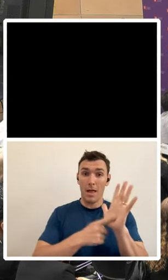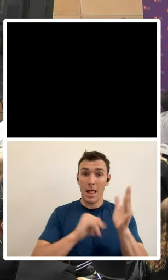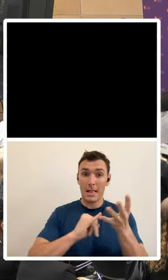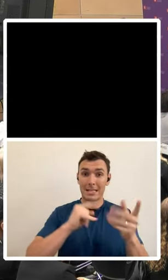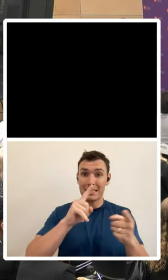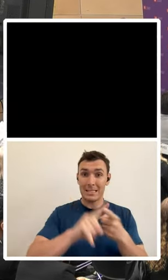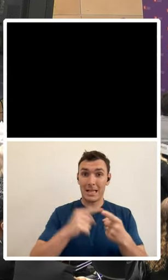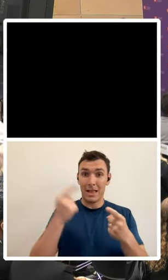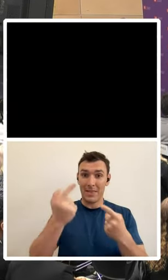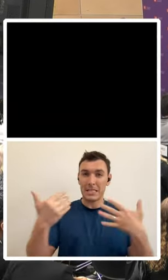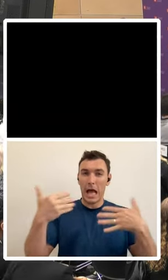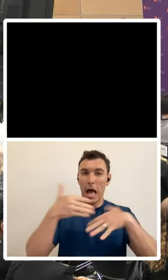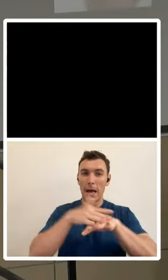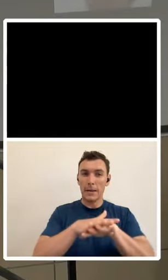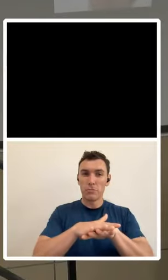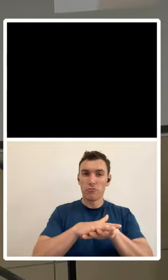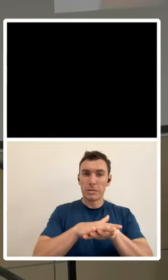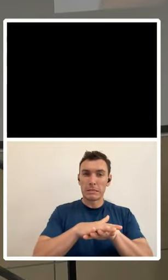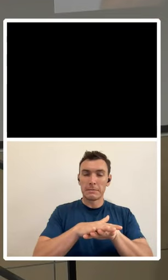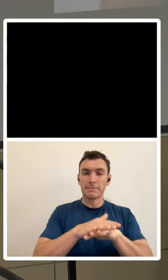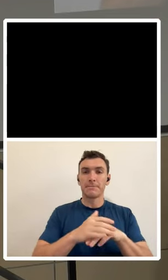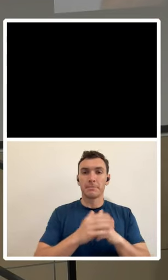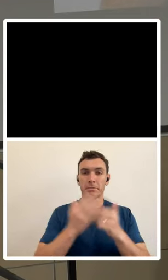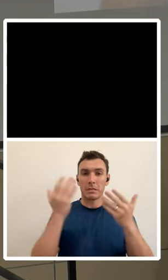I think tonight's going to be extra special.